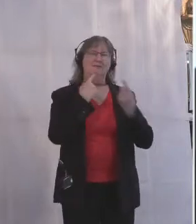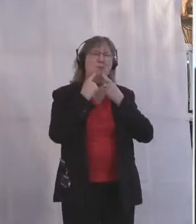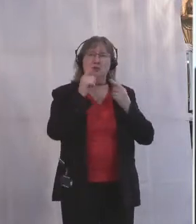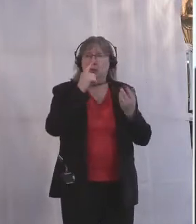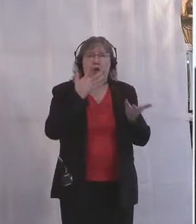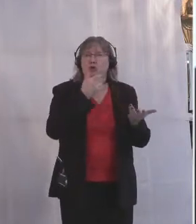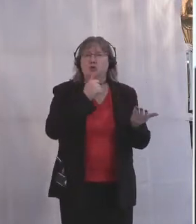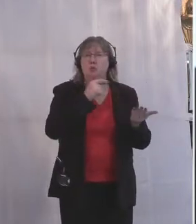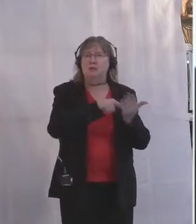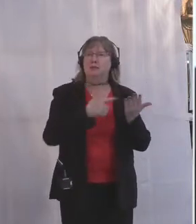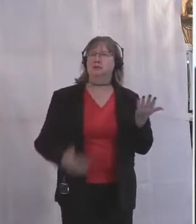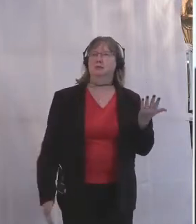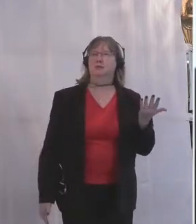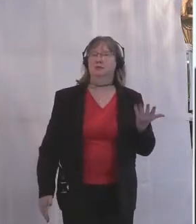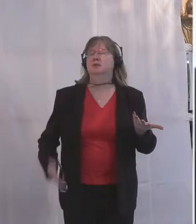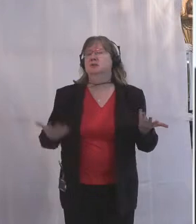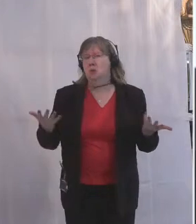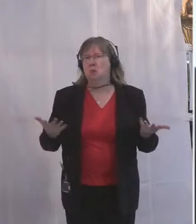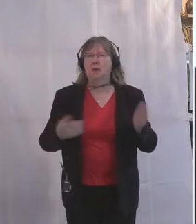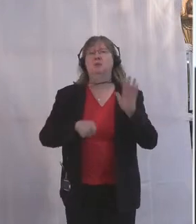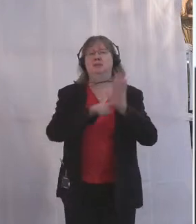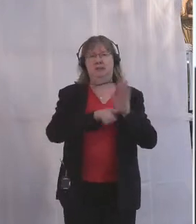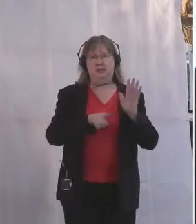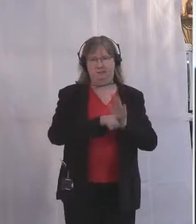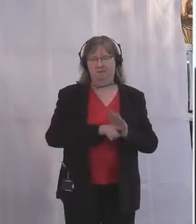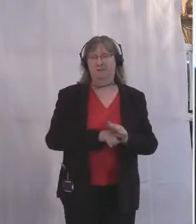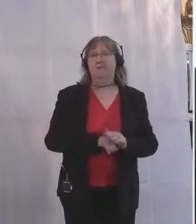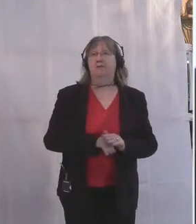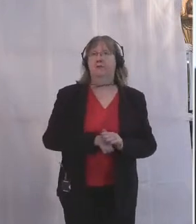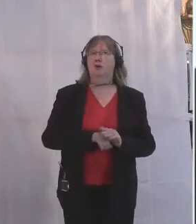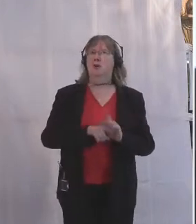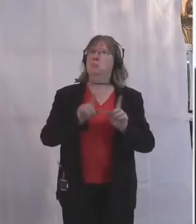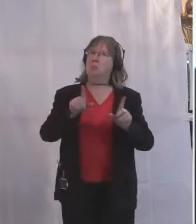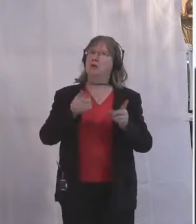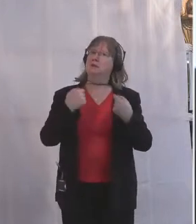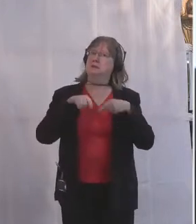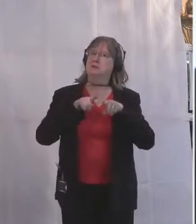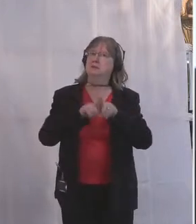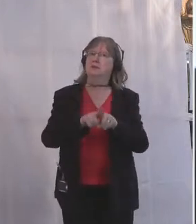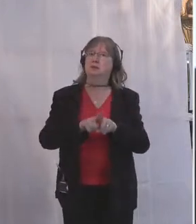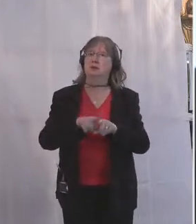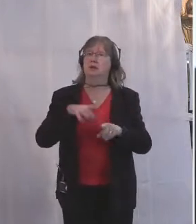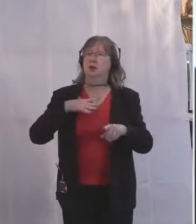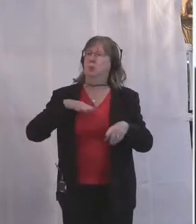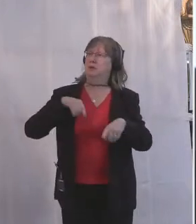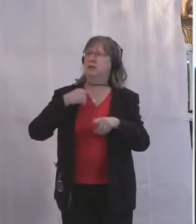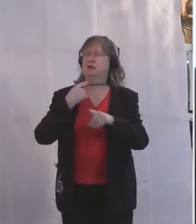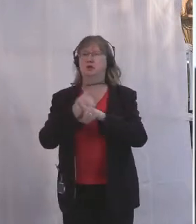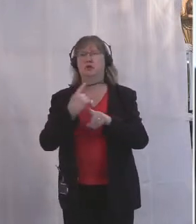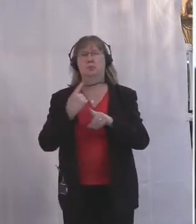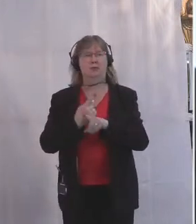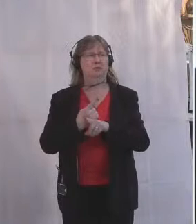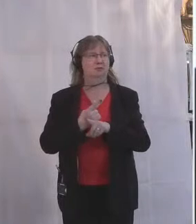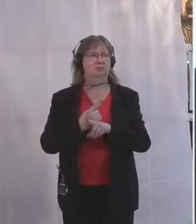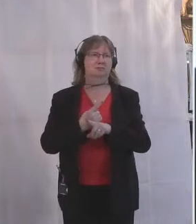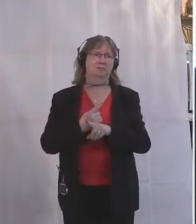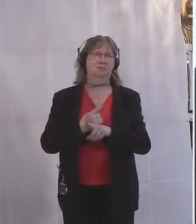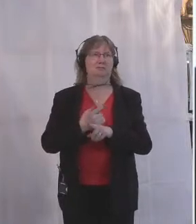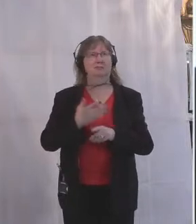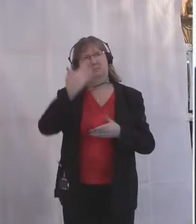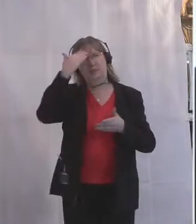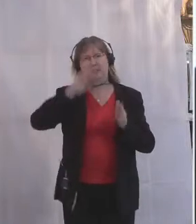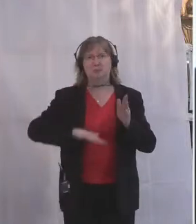So that's a big, obvious low. But I think it's really important to talk about the overarching lows that we might all